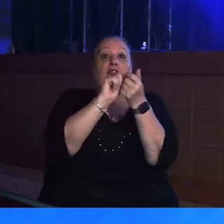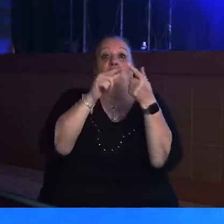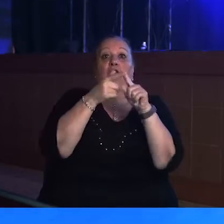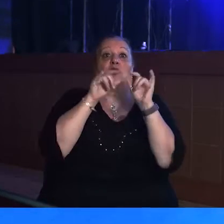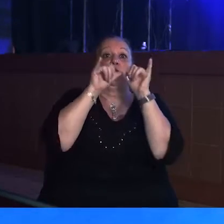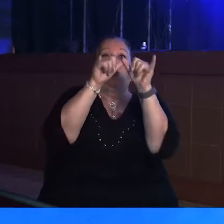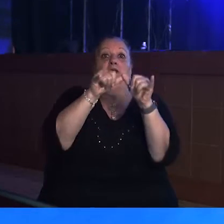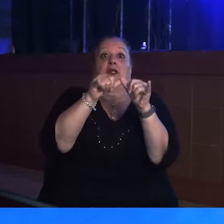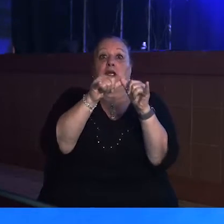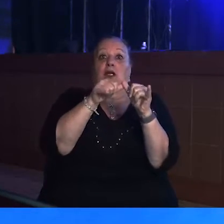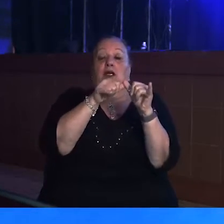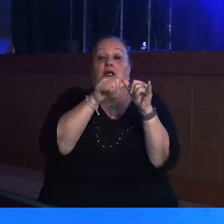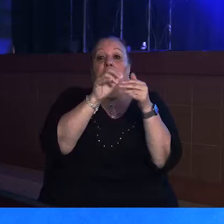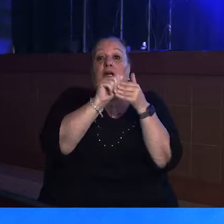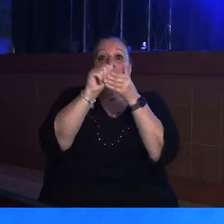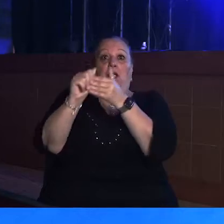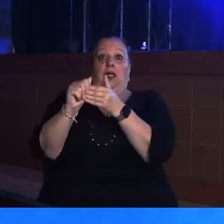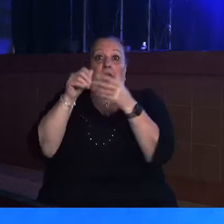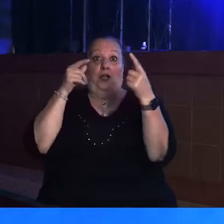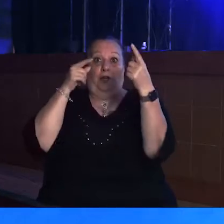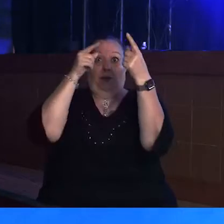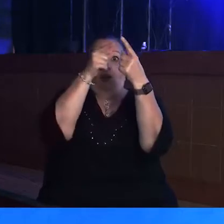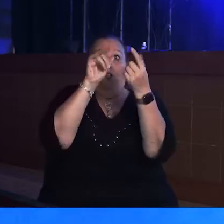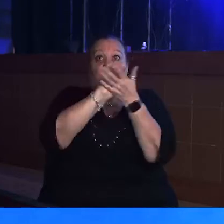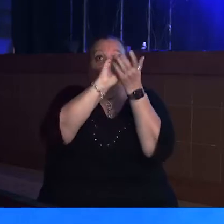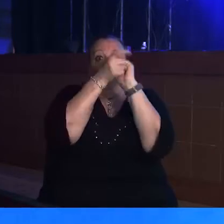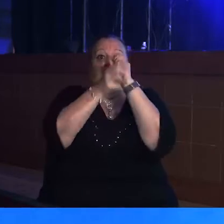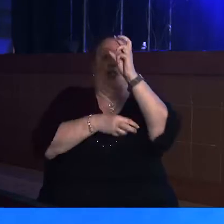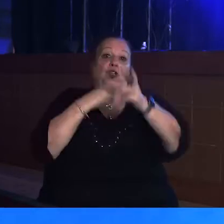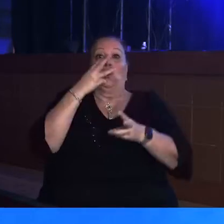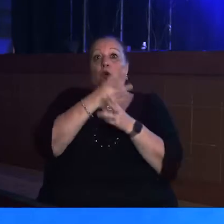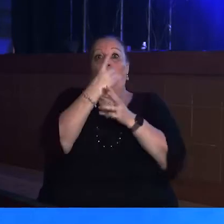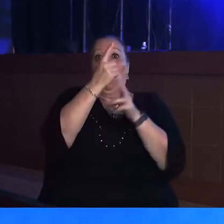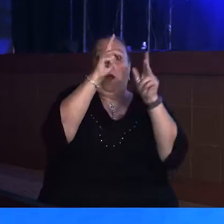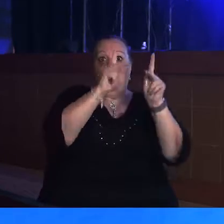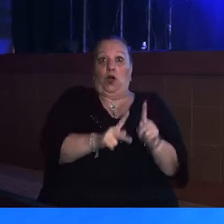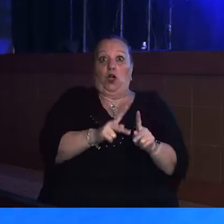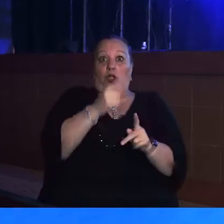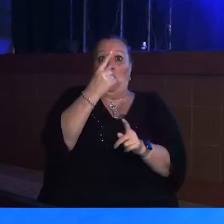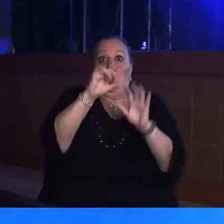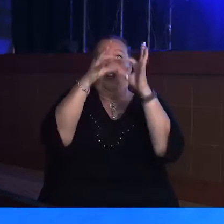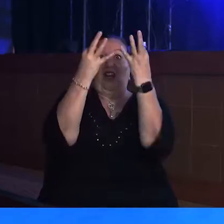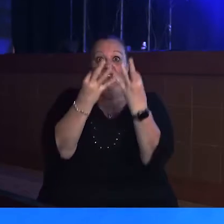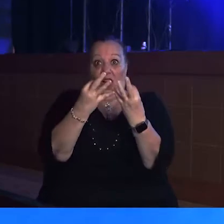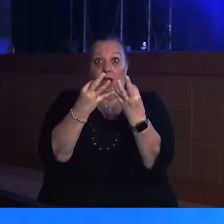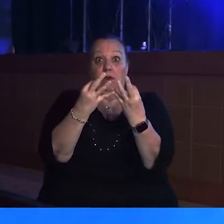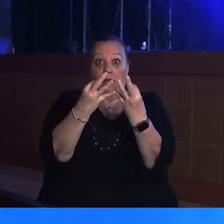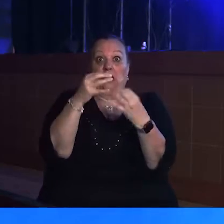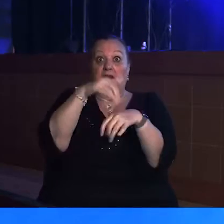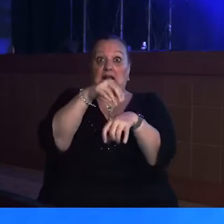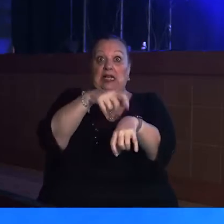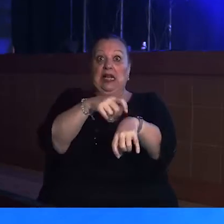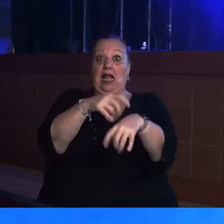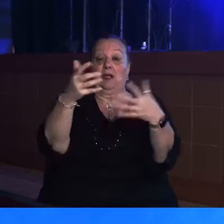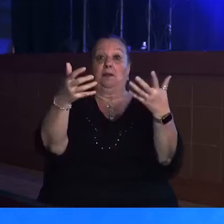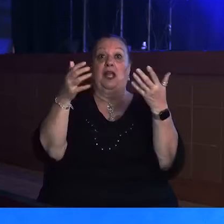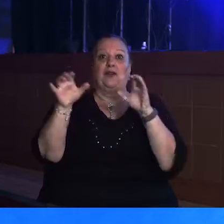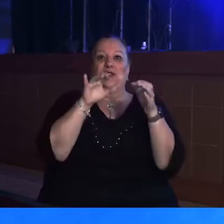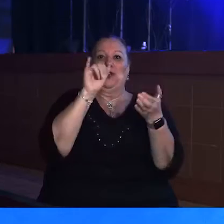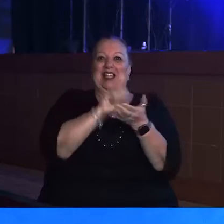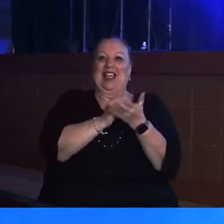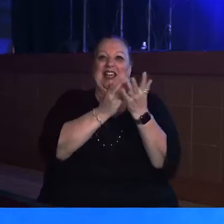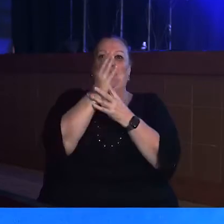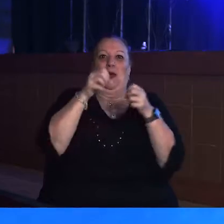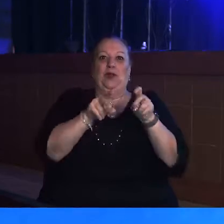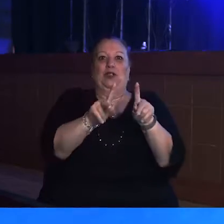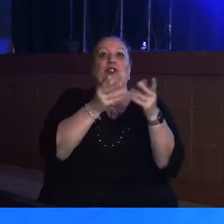point on our mission, which is to change the world one person, one family at a time. And we're doing that through opportunities to